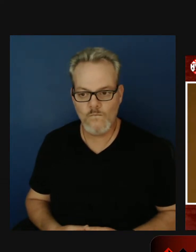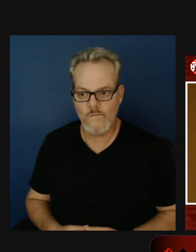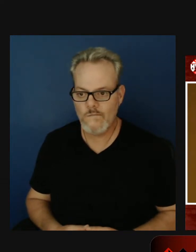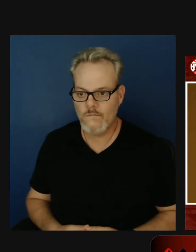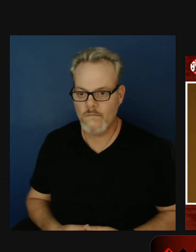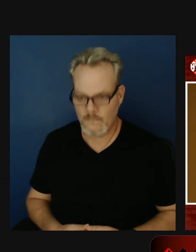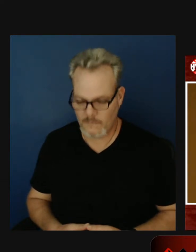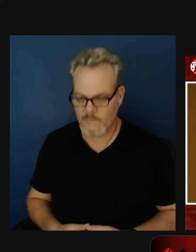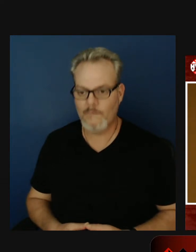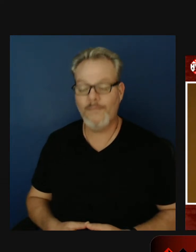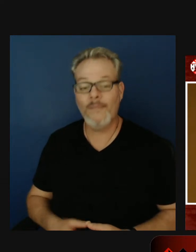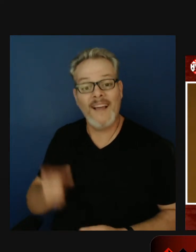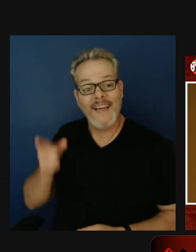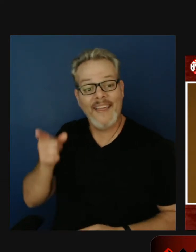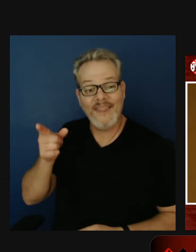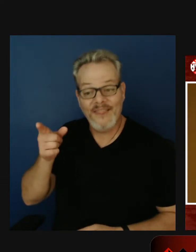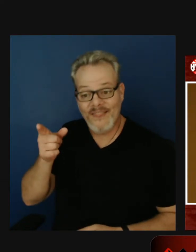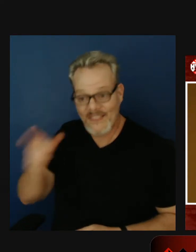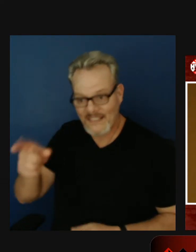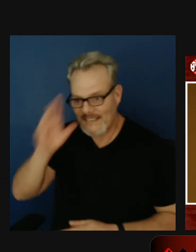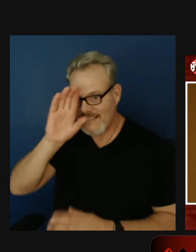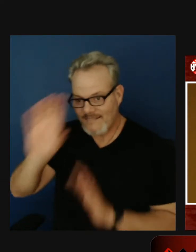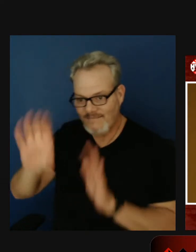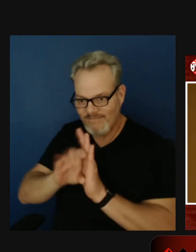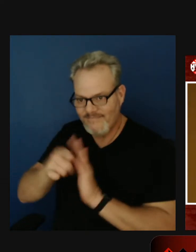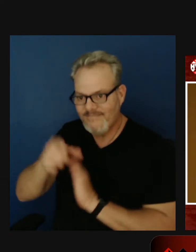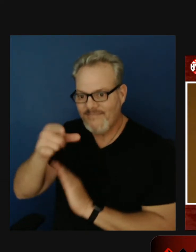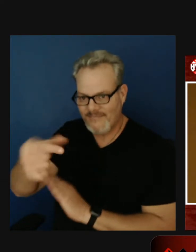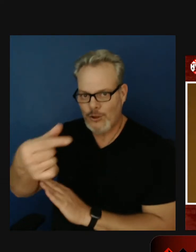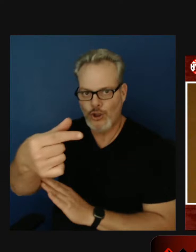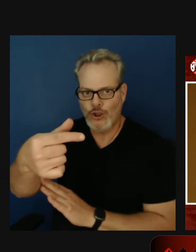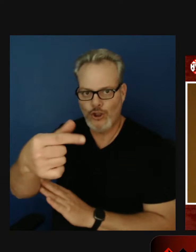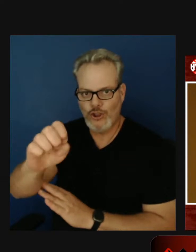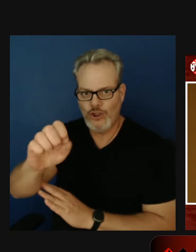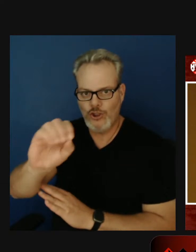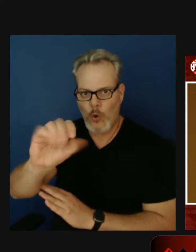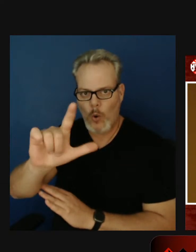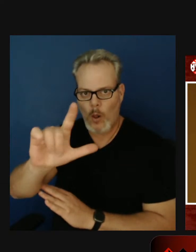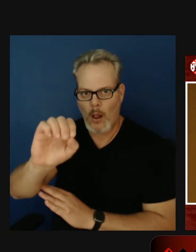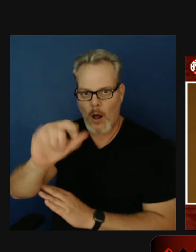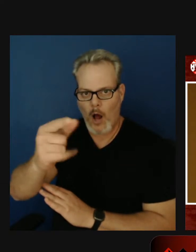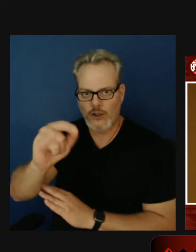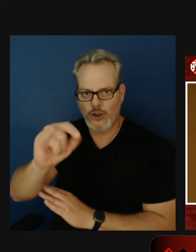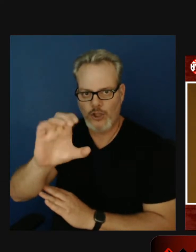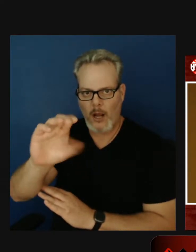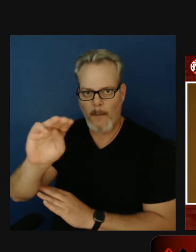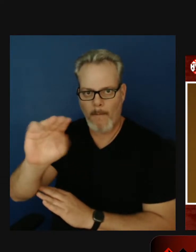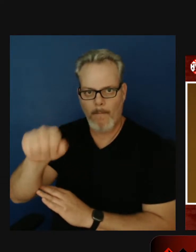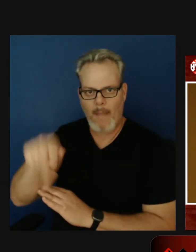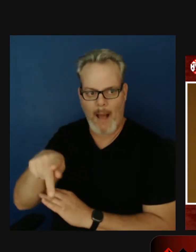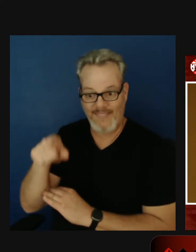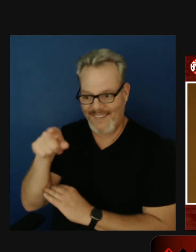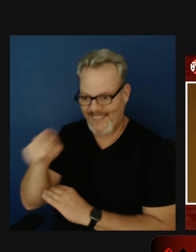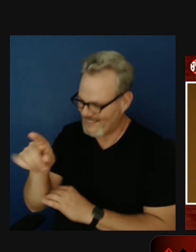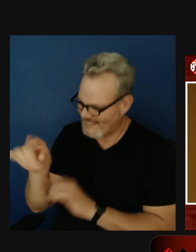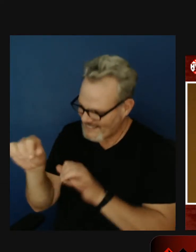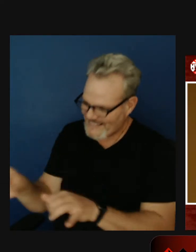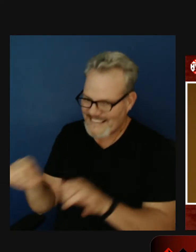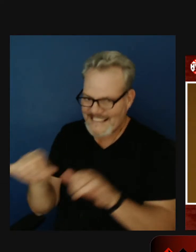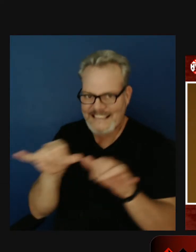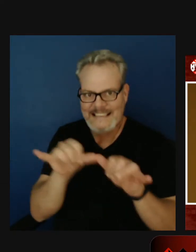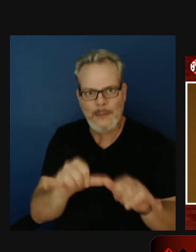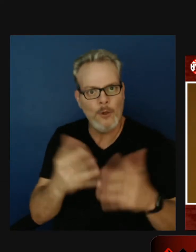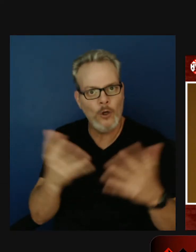They are. So this is the geologic map. And you can see, again, this is kind of similar to what geologic